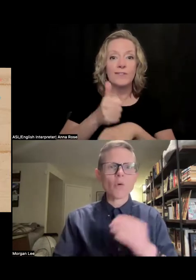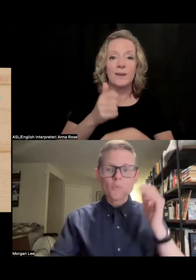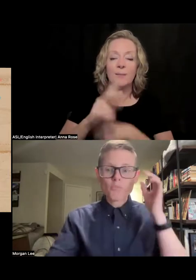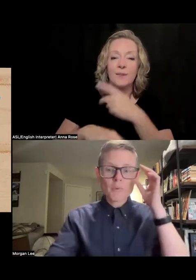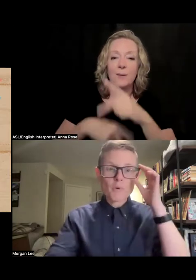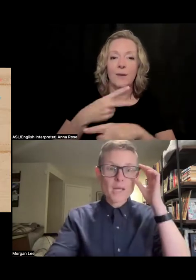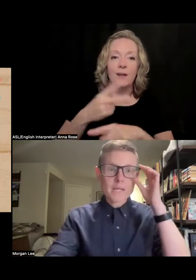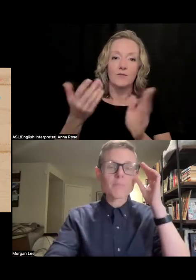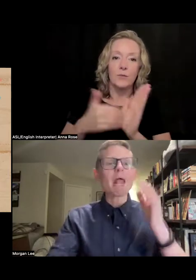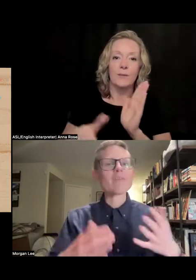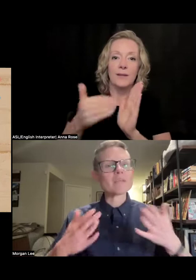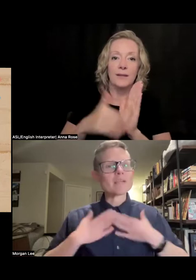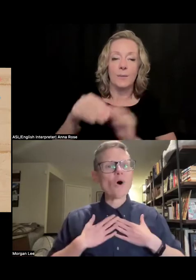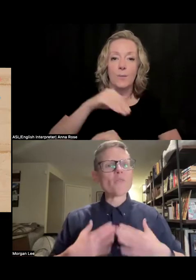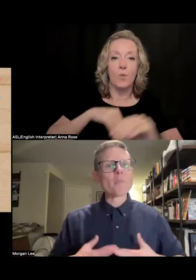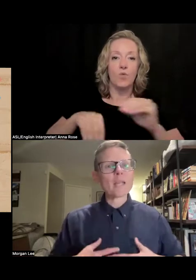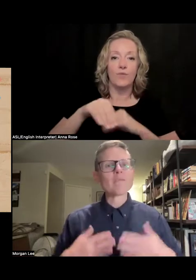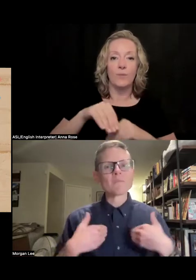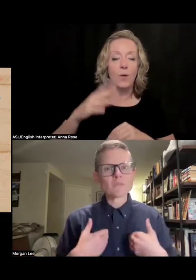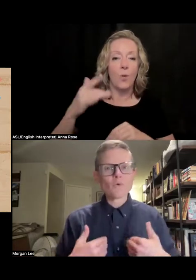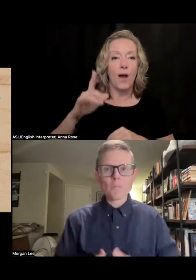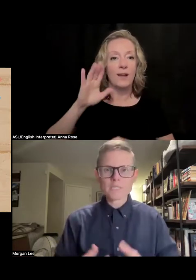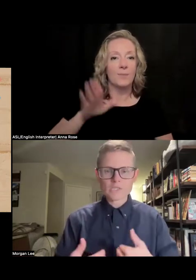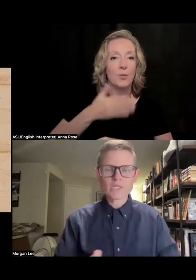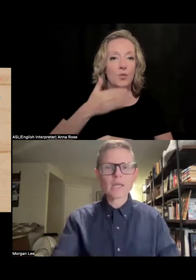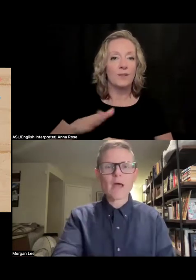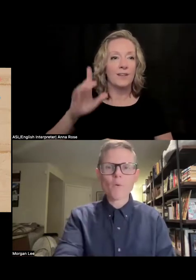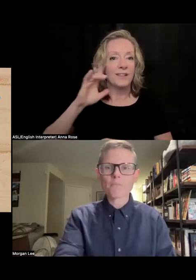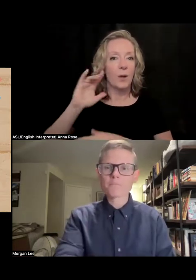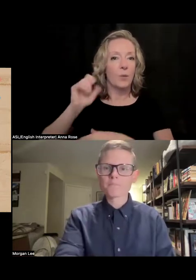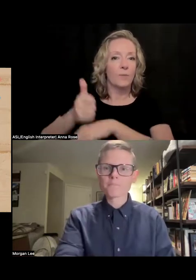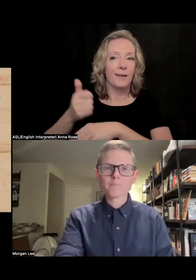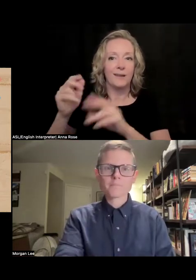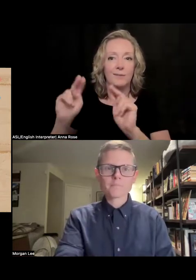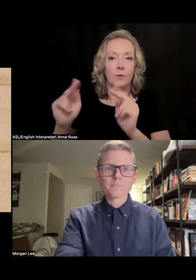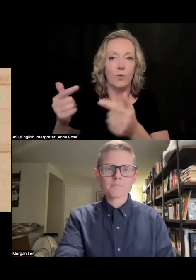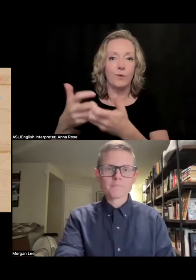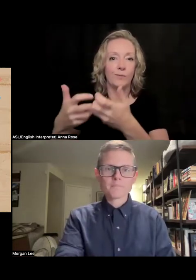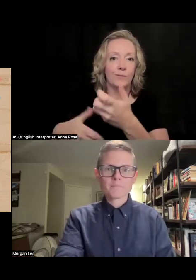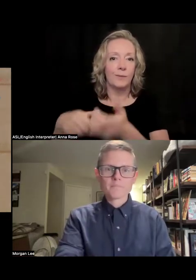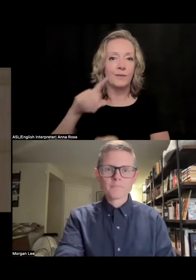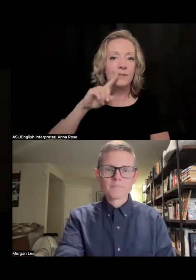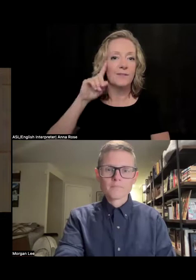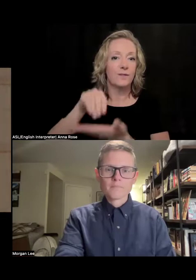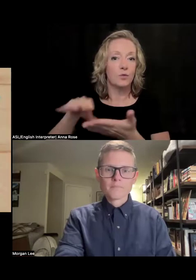doesn't help with memorizing, but having things on the body, physical repetition can help.